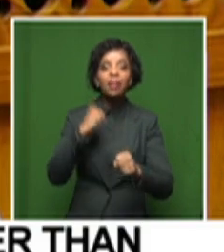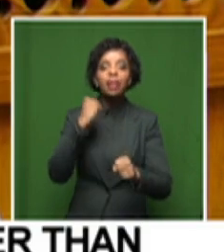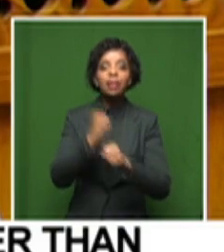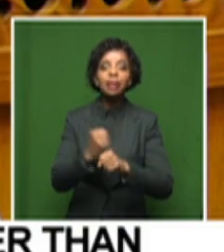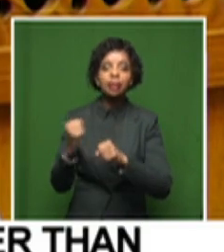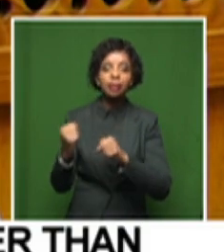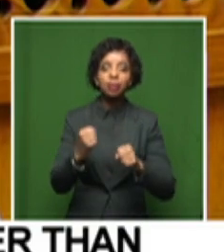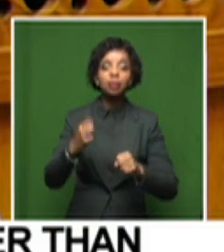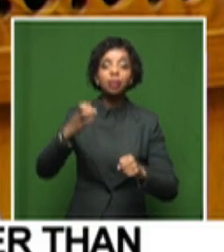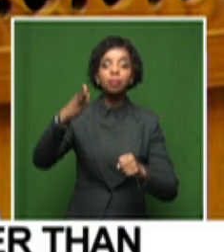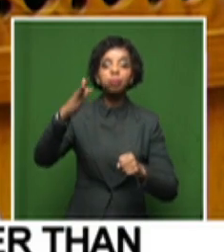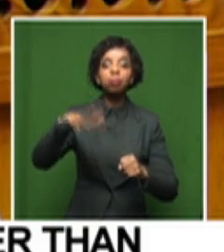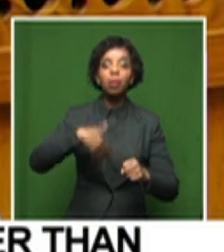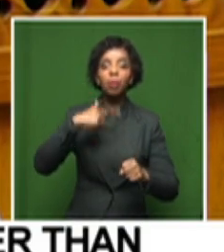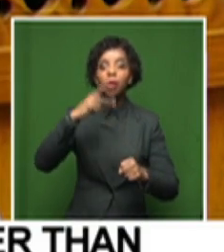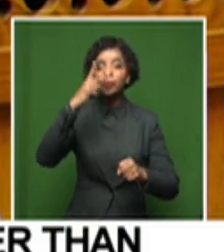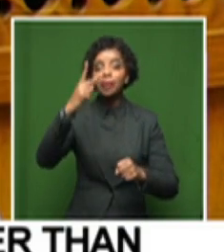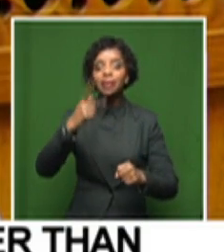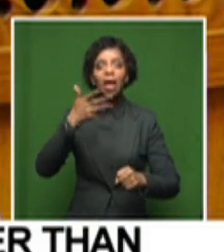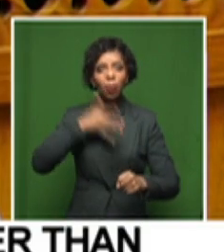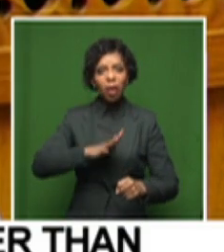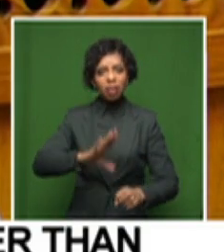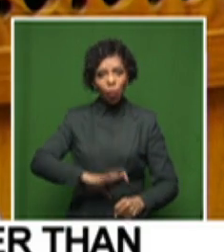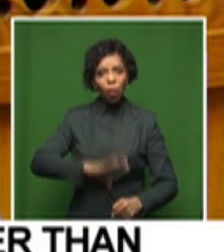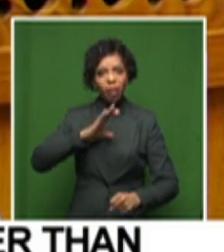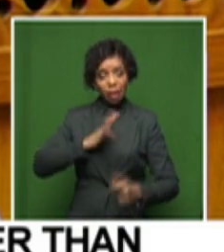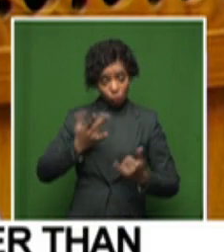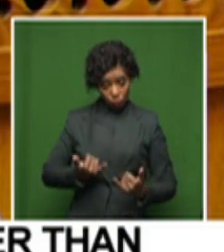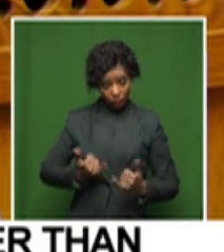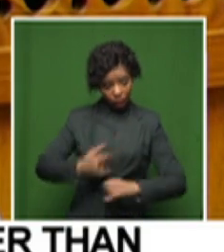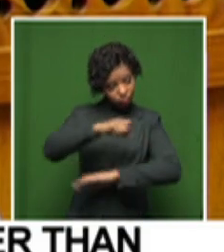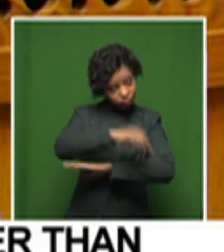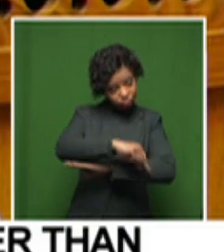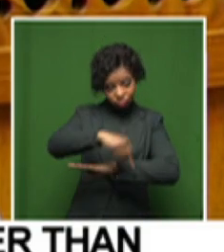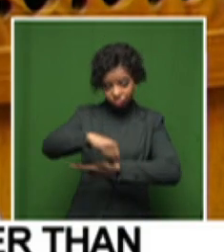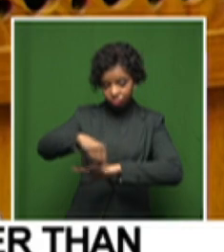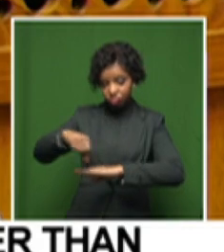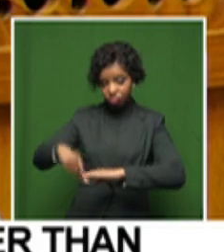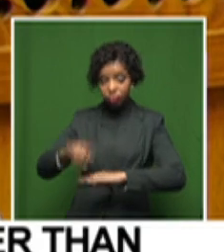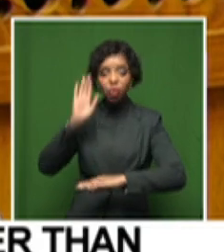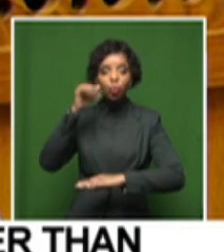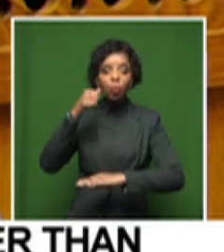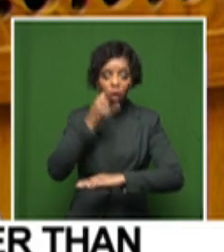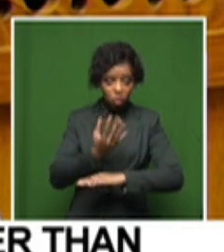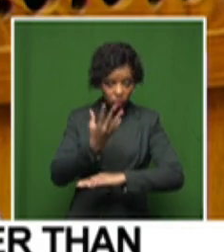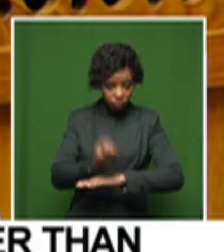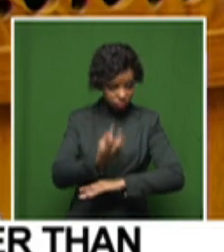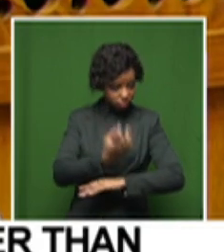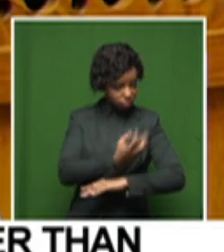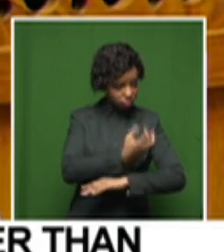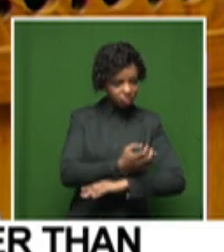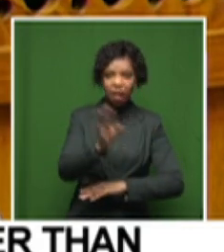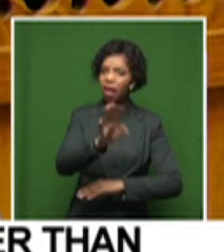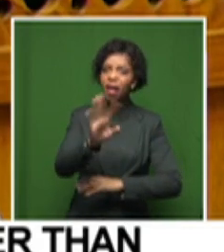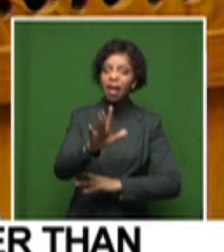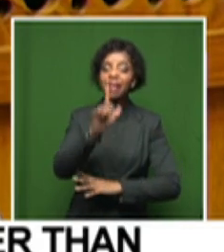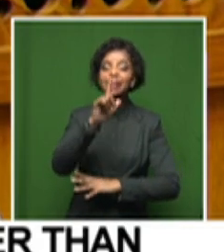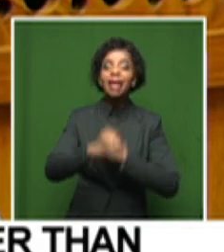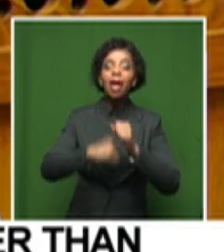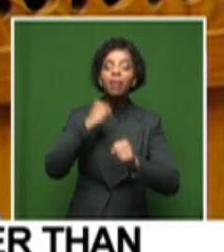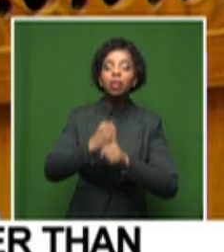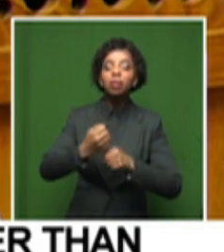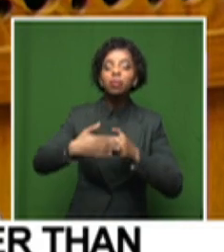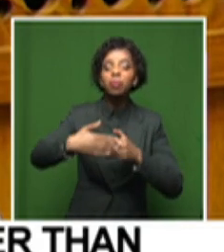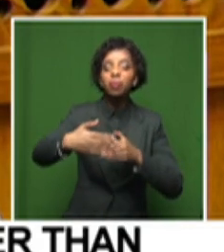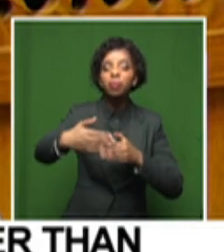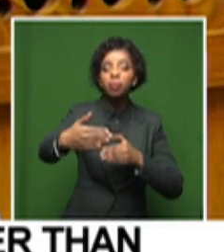to plant today because I won't reap tomorrow. I will harvest in 7 years' time. But I need the policy certainty